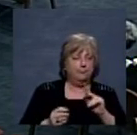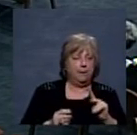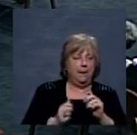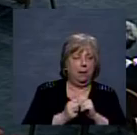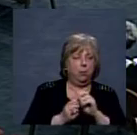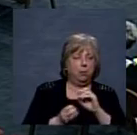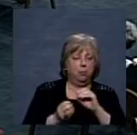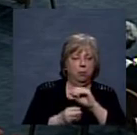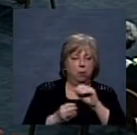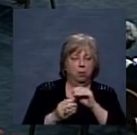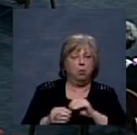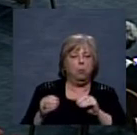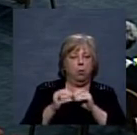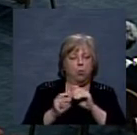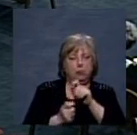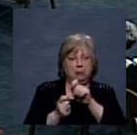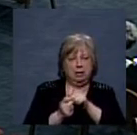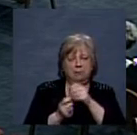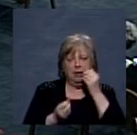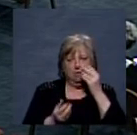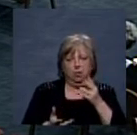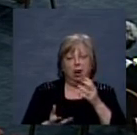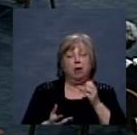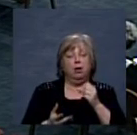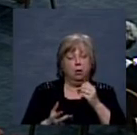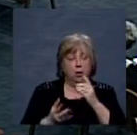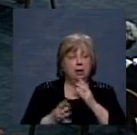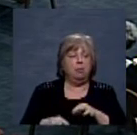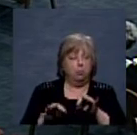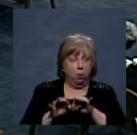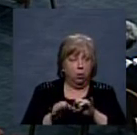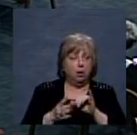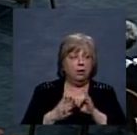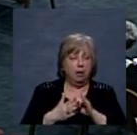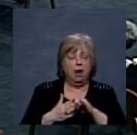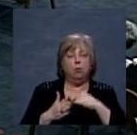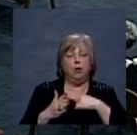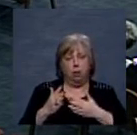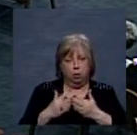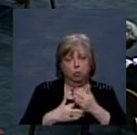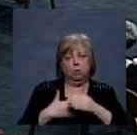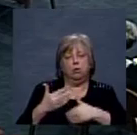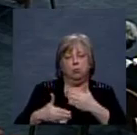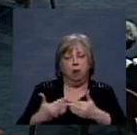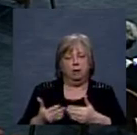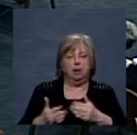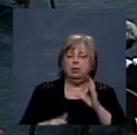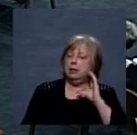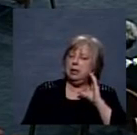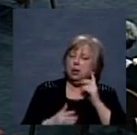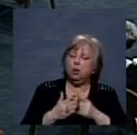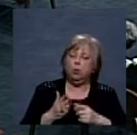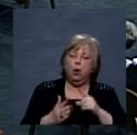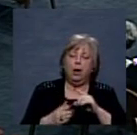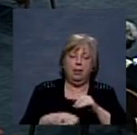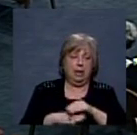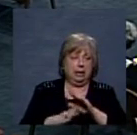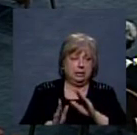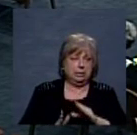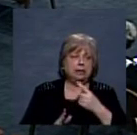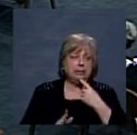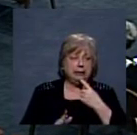So it is important that we have this process moving forward to hear what they say about what's been